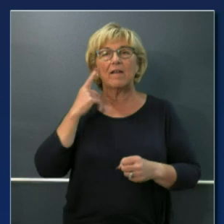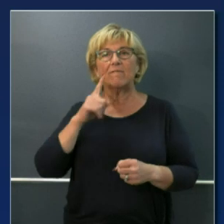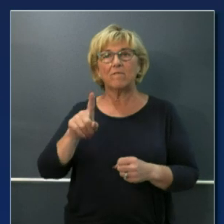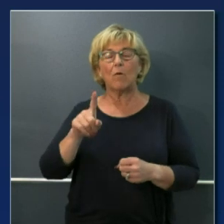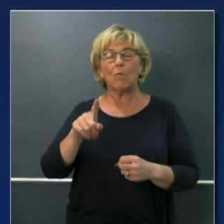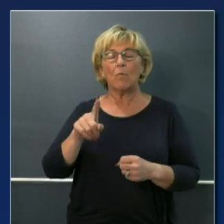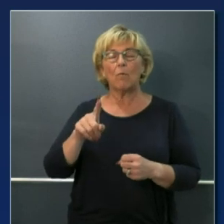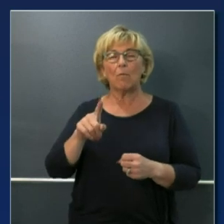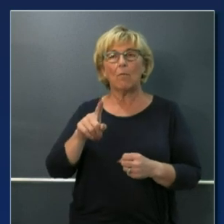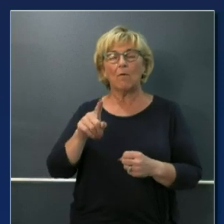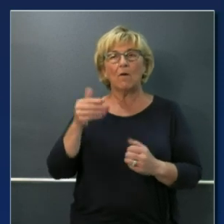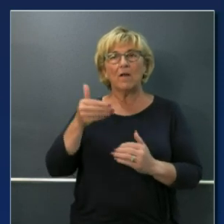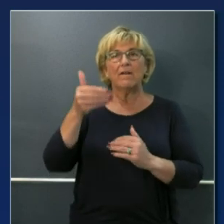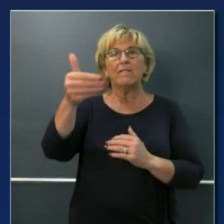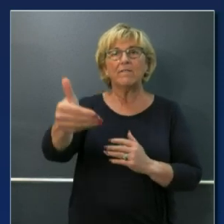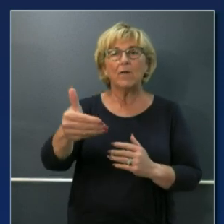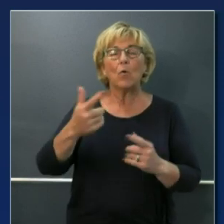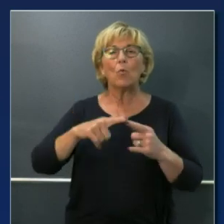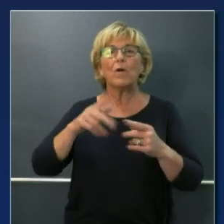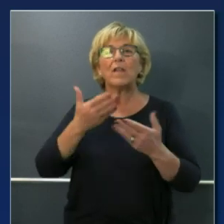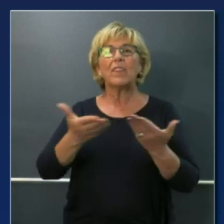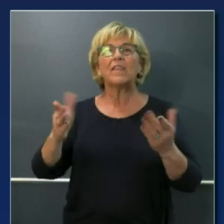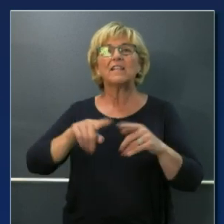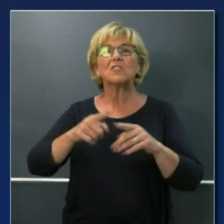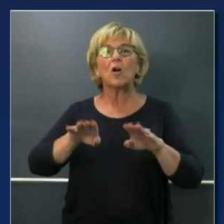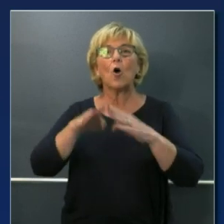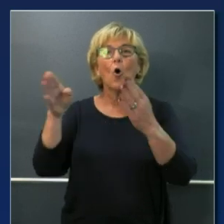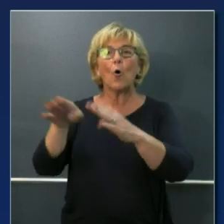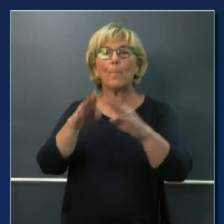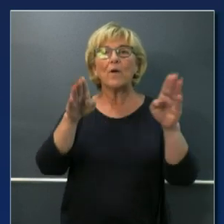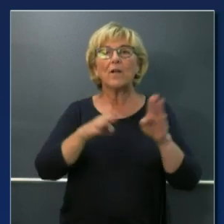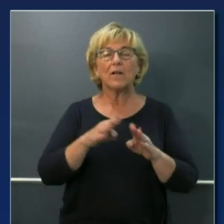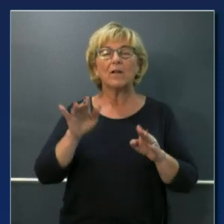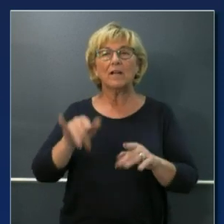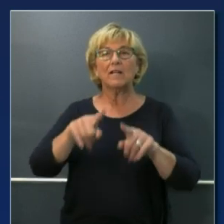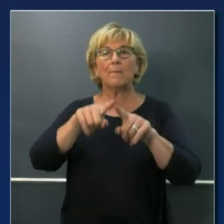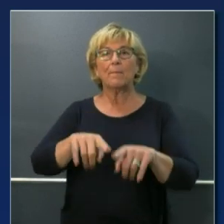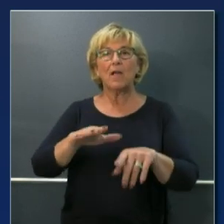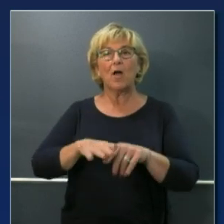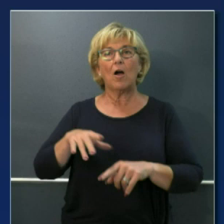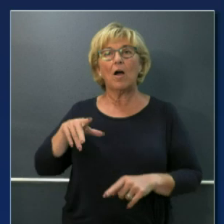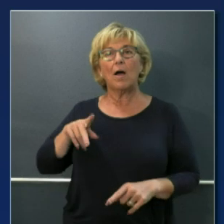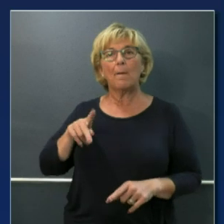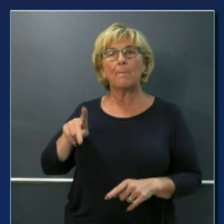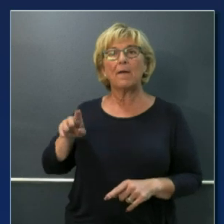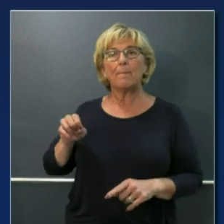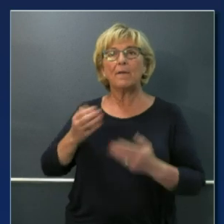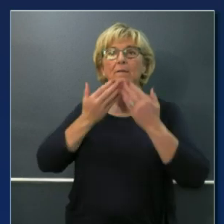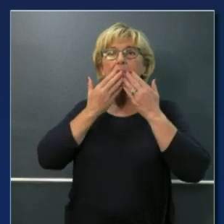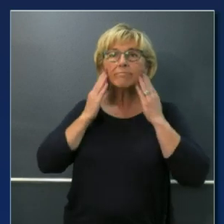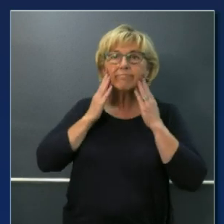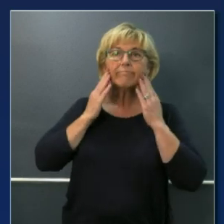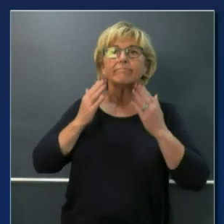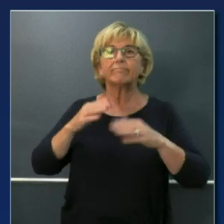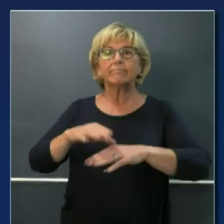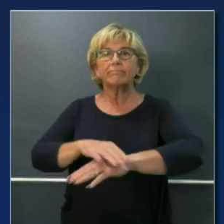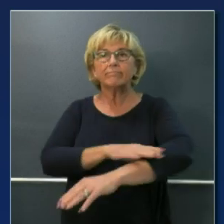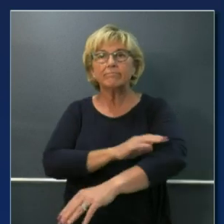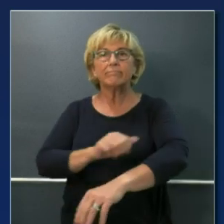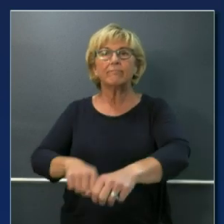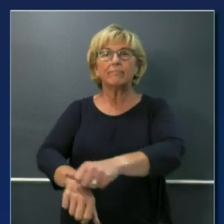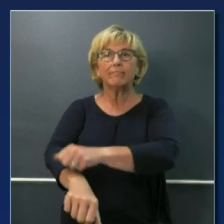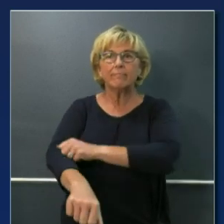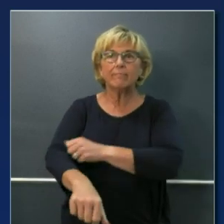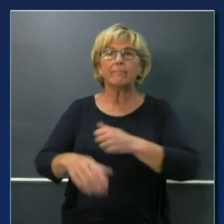2 when we do begin to open other sectors that may also rely upon PPE. And we'll also be really focusing on maintaining our hospital